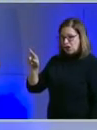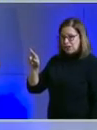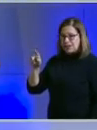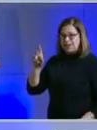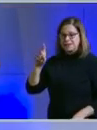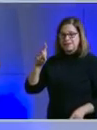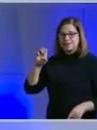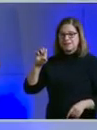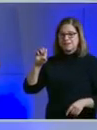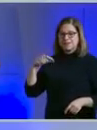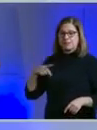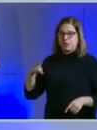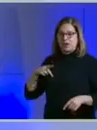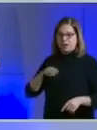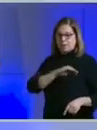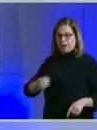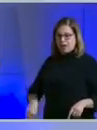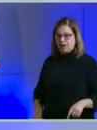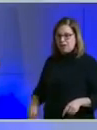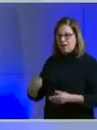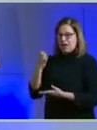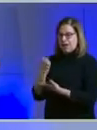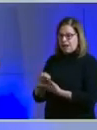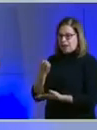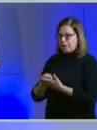for Planning and Economic Development.